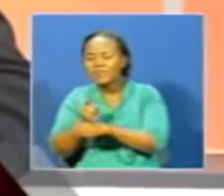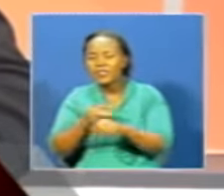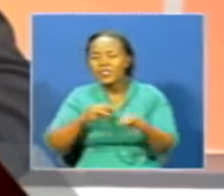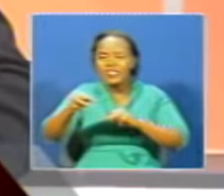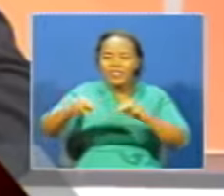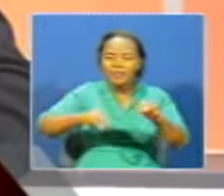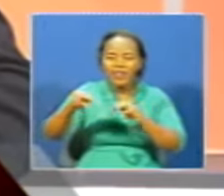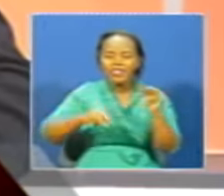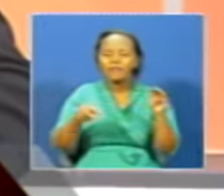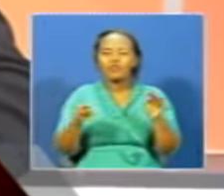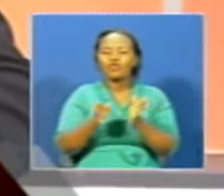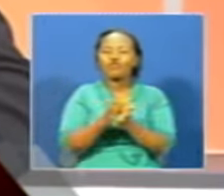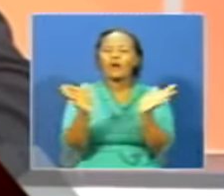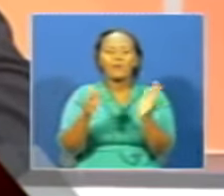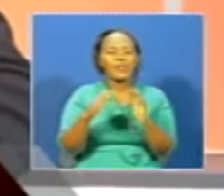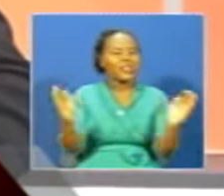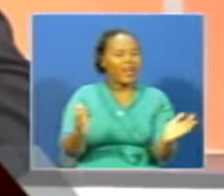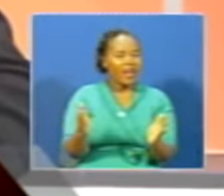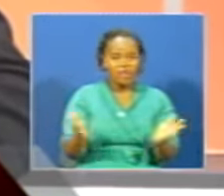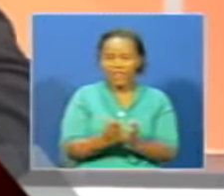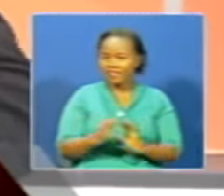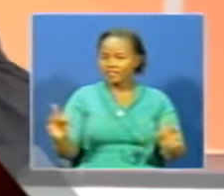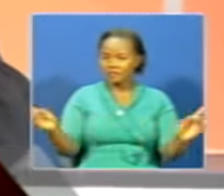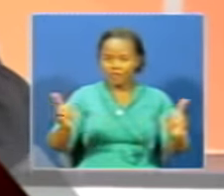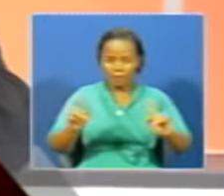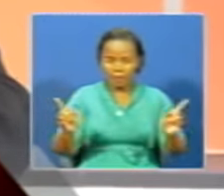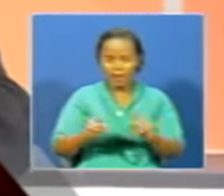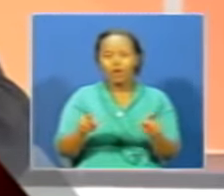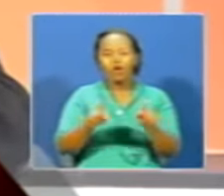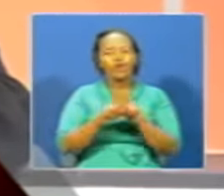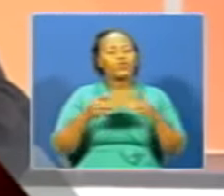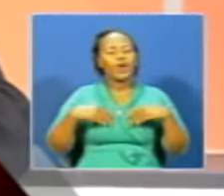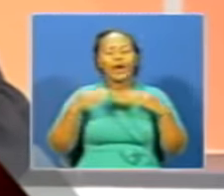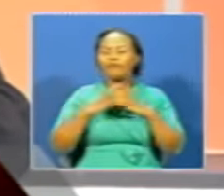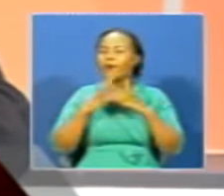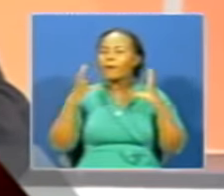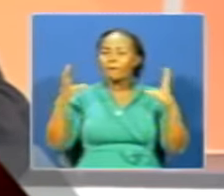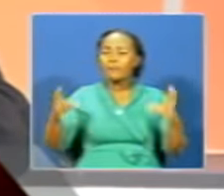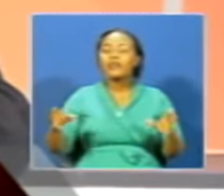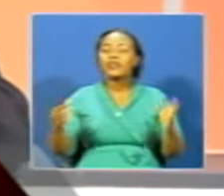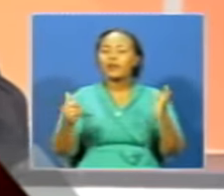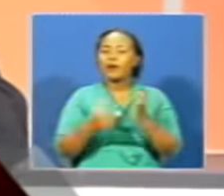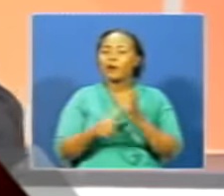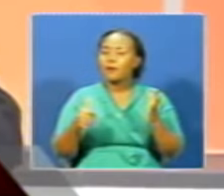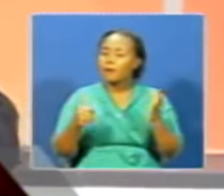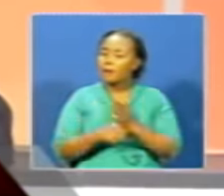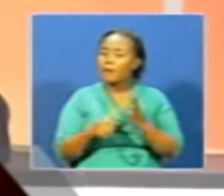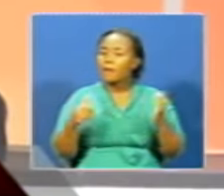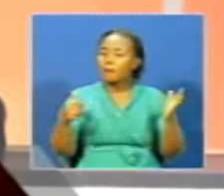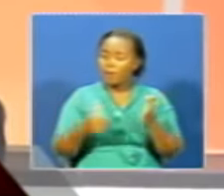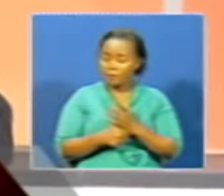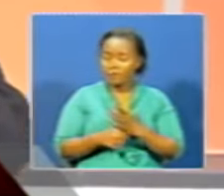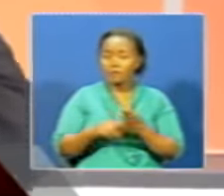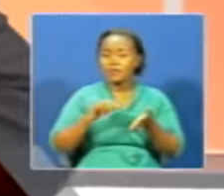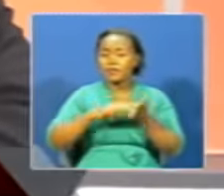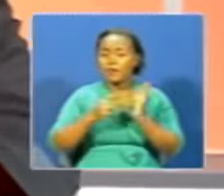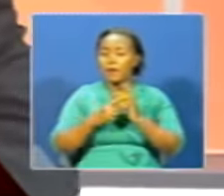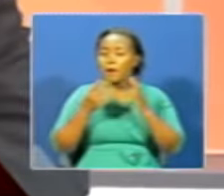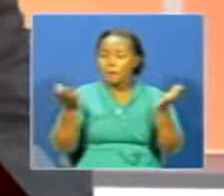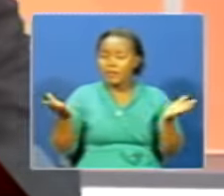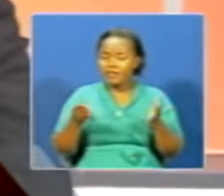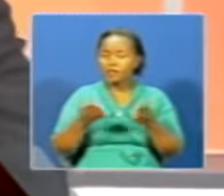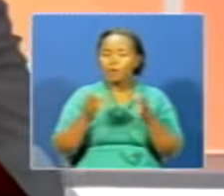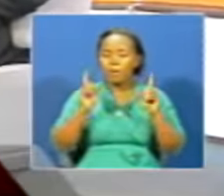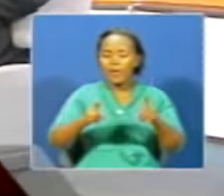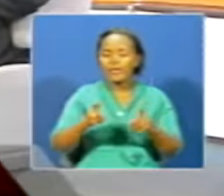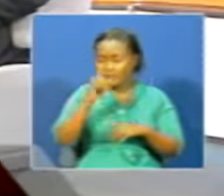affairs. It has put us into trouble. And this needs somebody to bring us back to the rail.